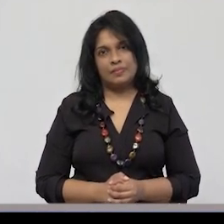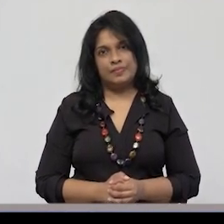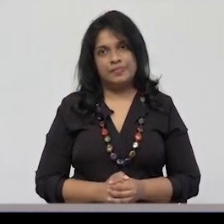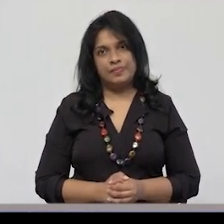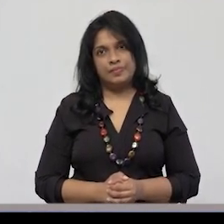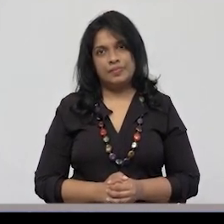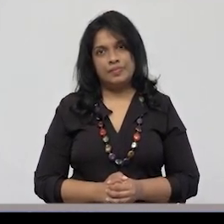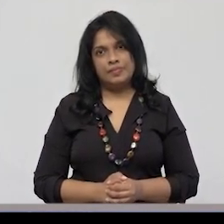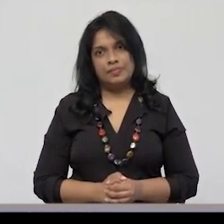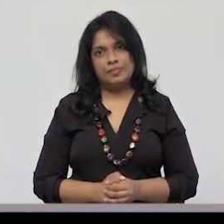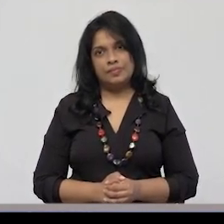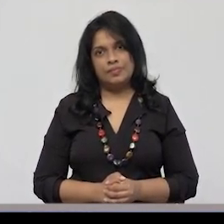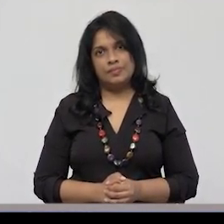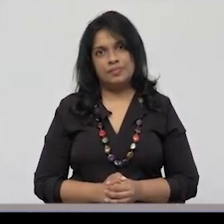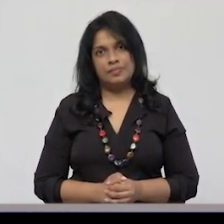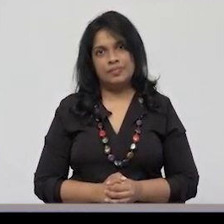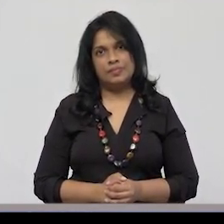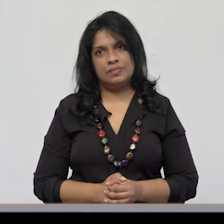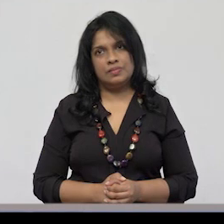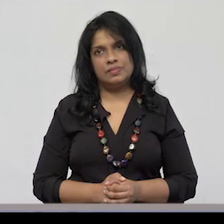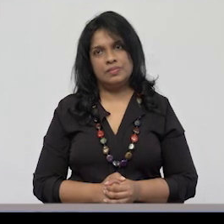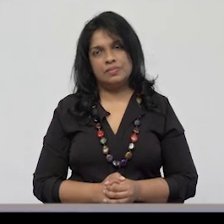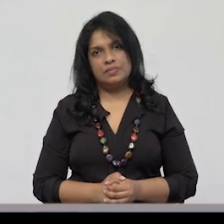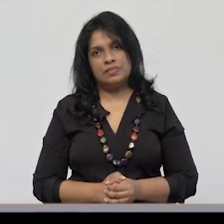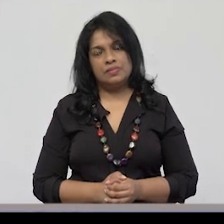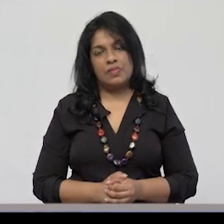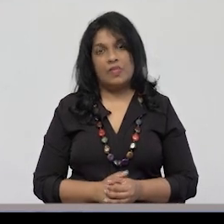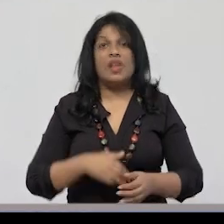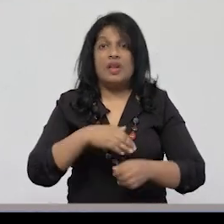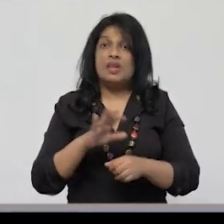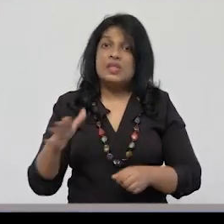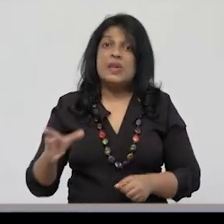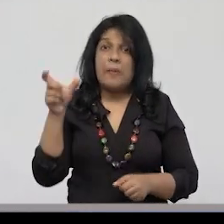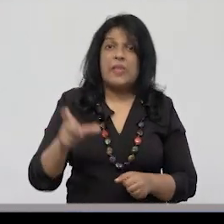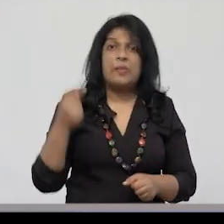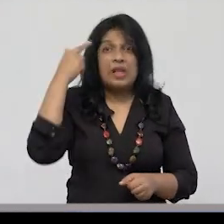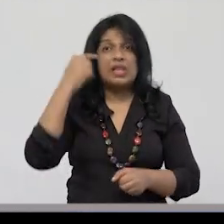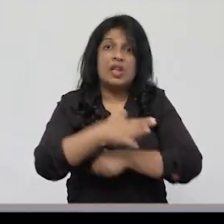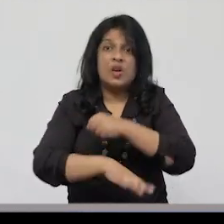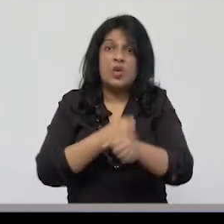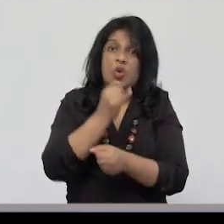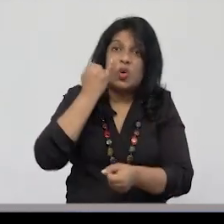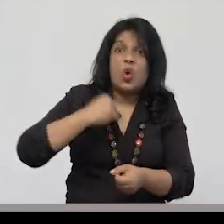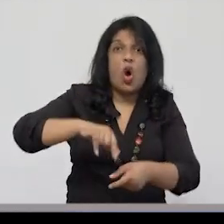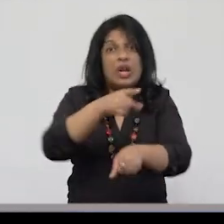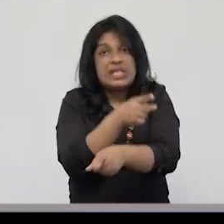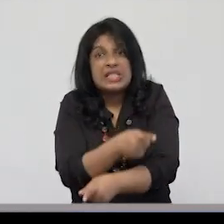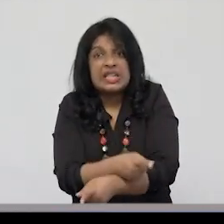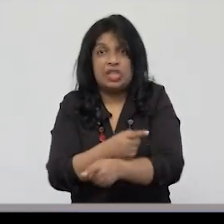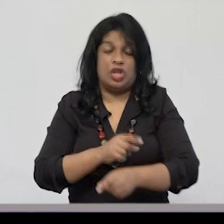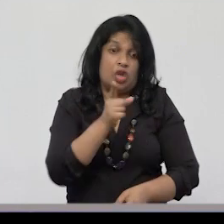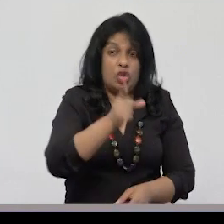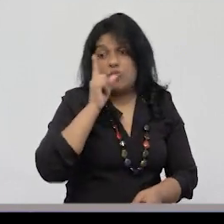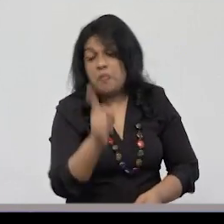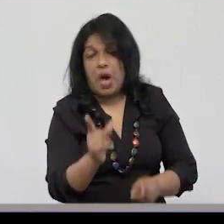What do you think? You're in a classroom with a school teacher? No. You're in relationship. Some days you pray for 18 minutes. Some